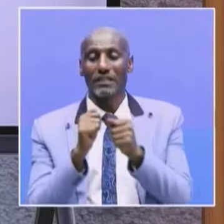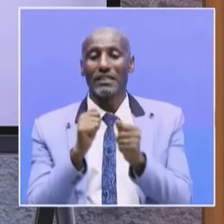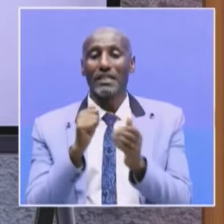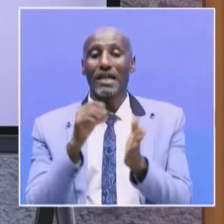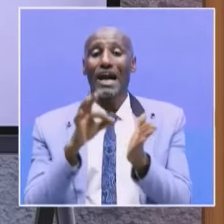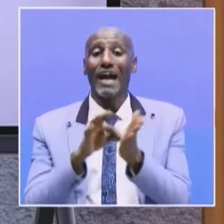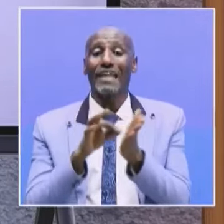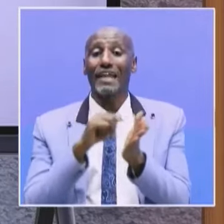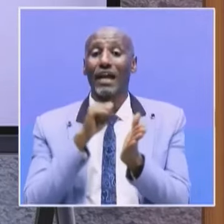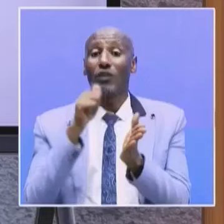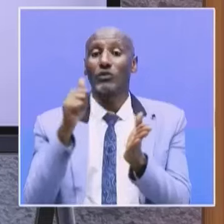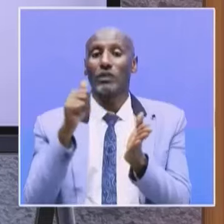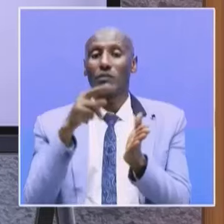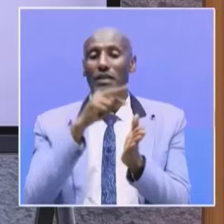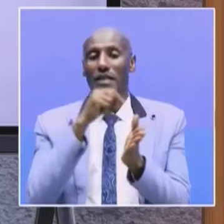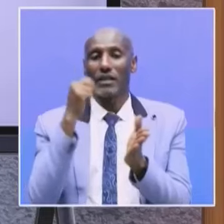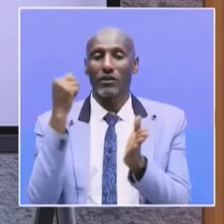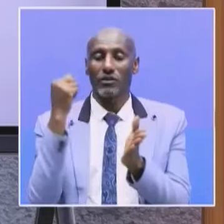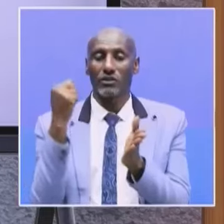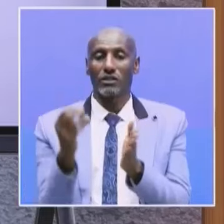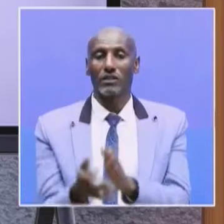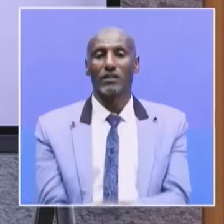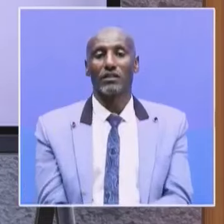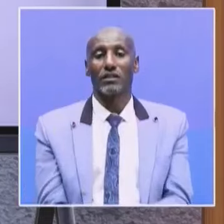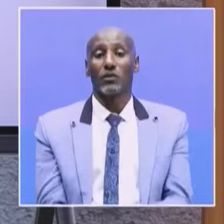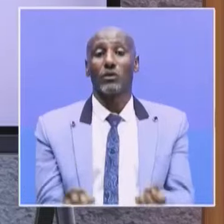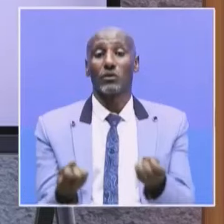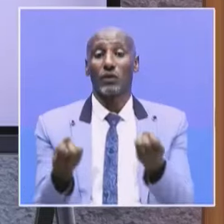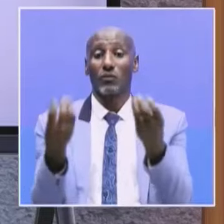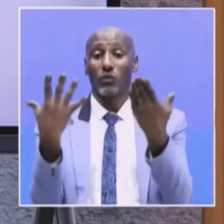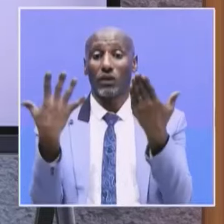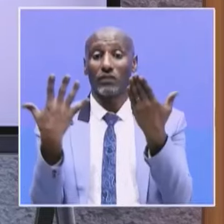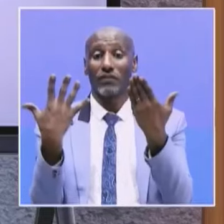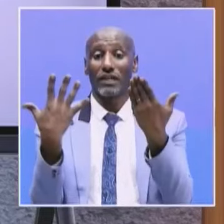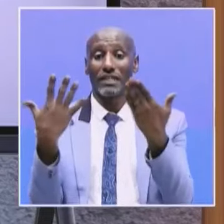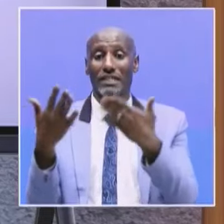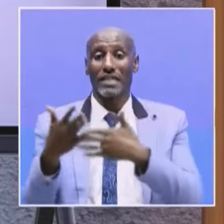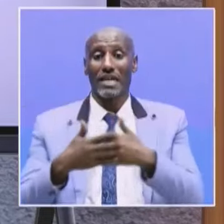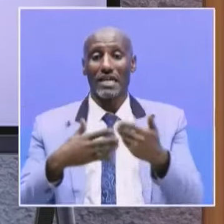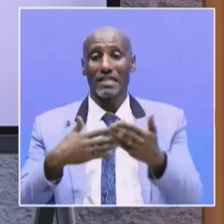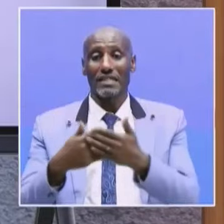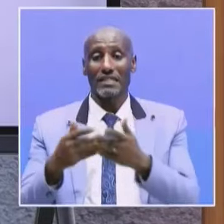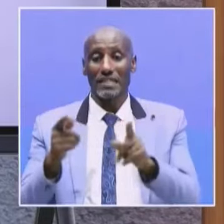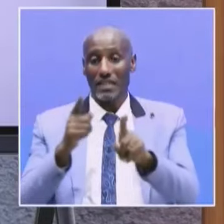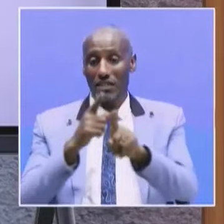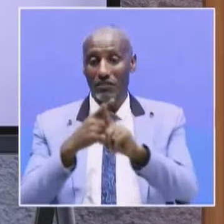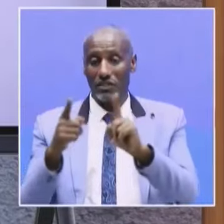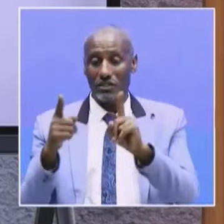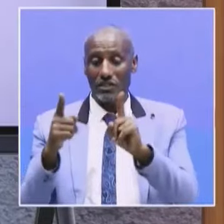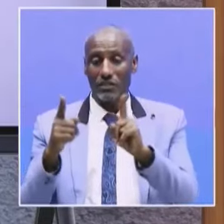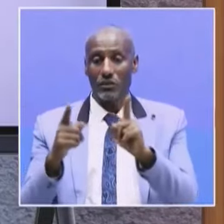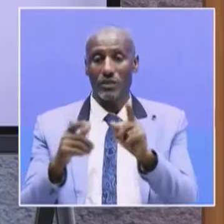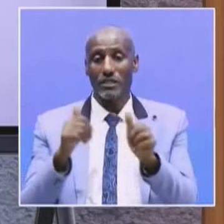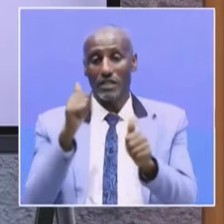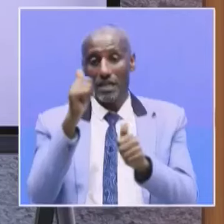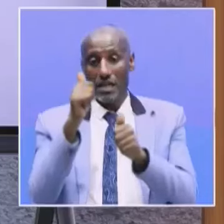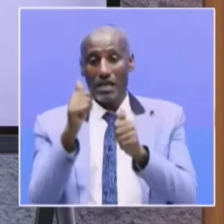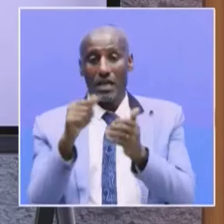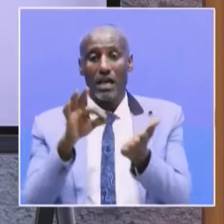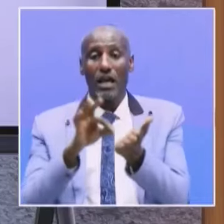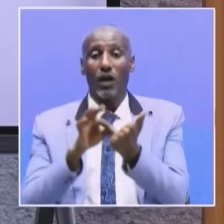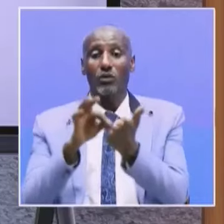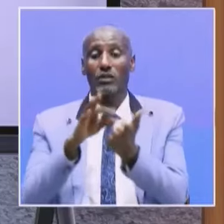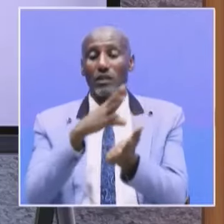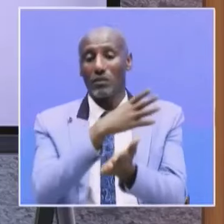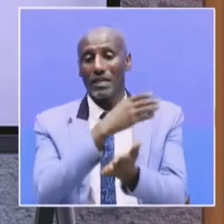Uncountable noun. So when we come to quantifiers, easily we can differentiate with countable and uncountable,